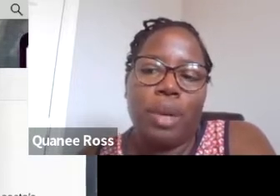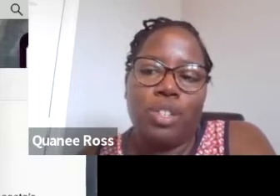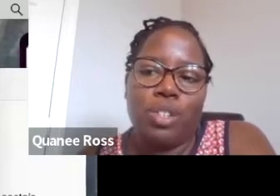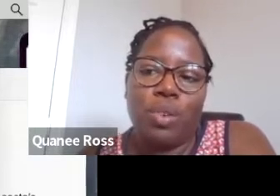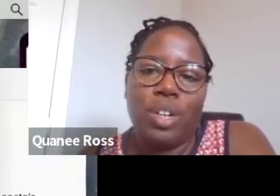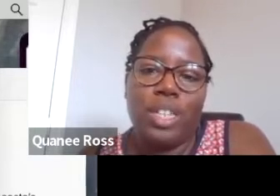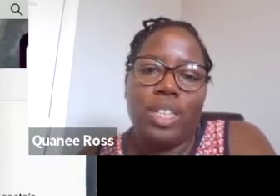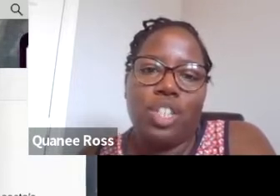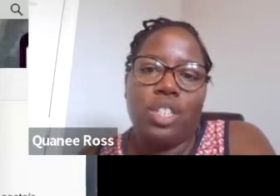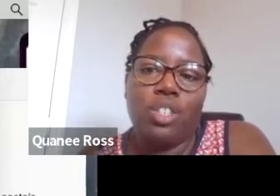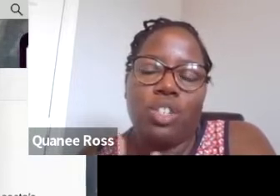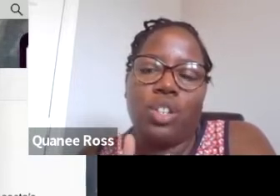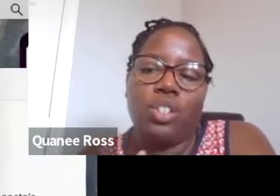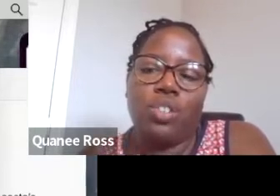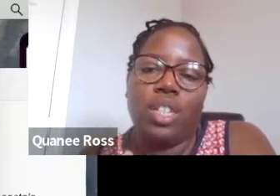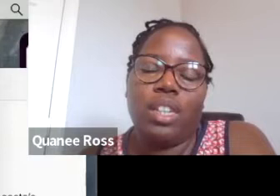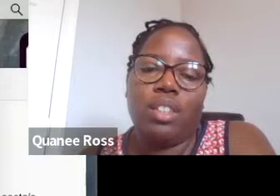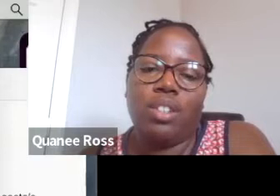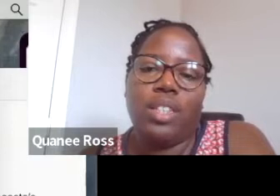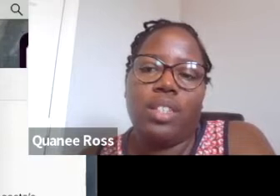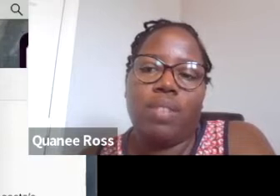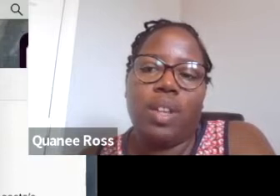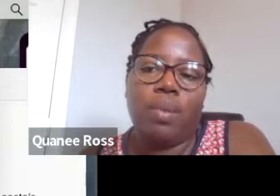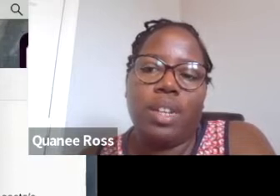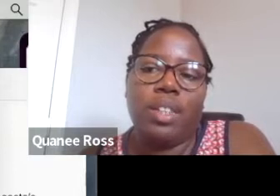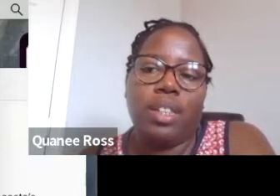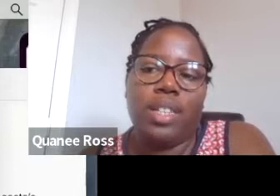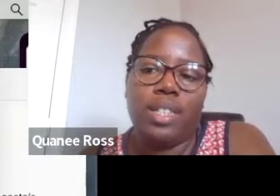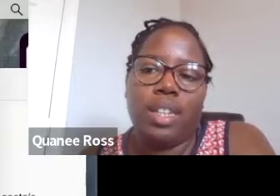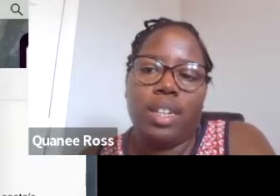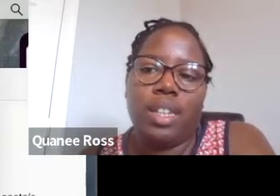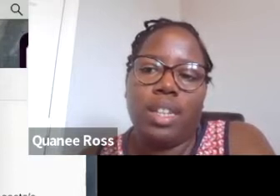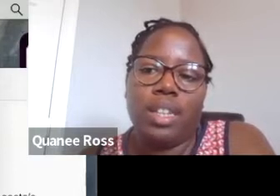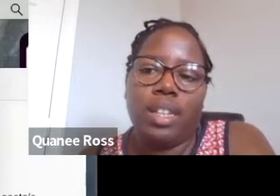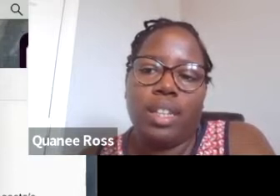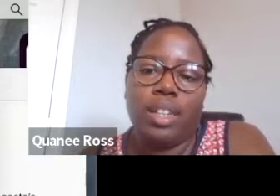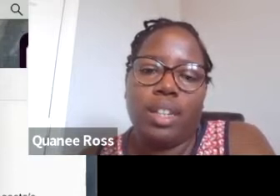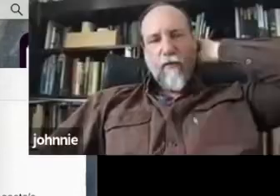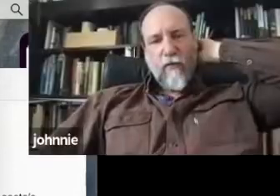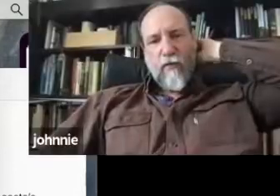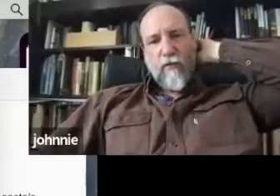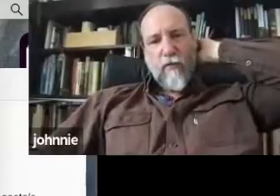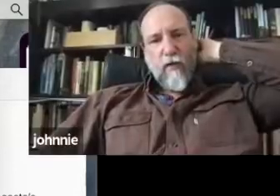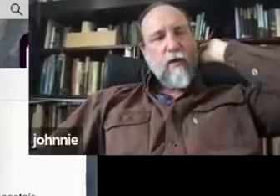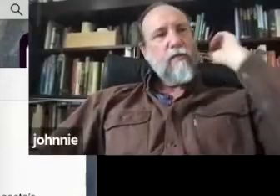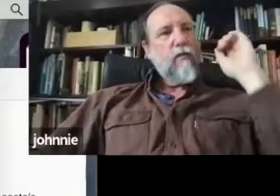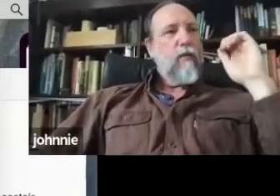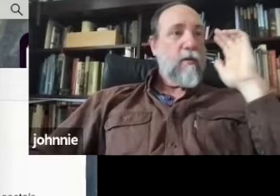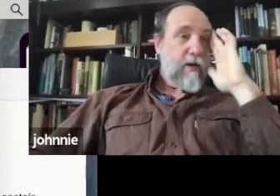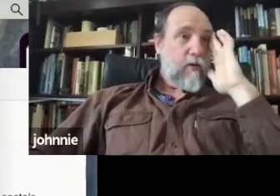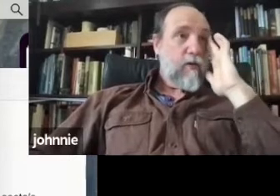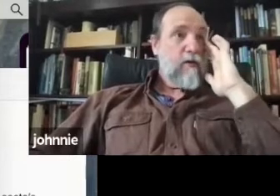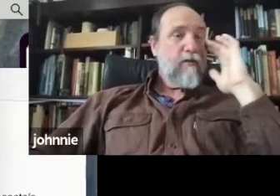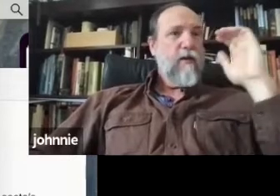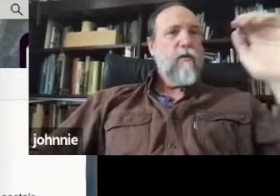throughout the semester, or is it just certain students that get their lessons evaluated in the lesson study? It's every student. So we work